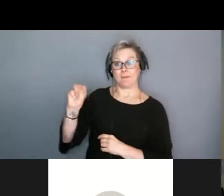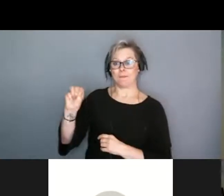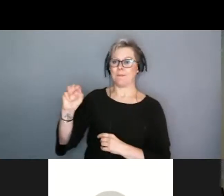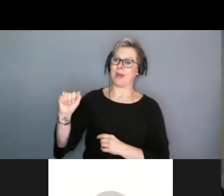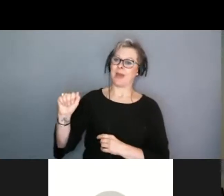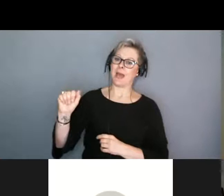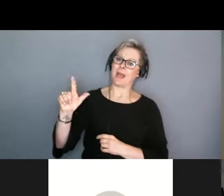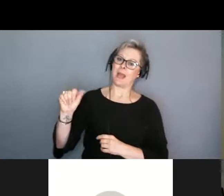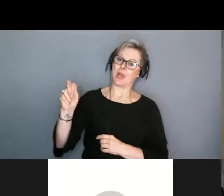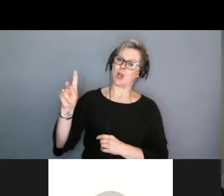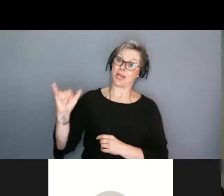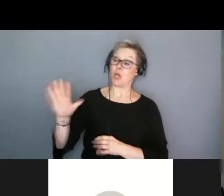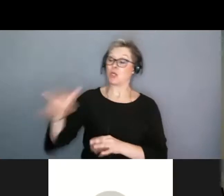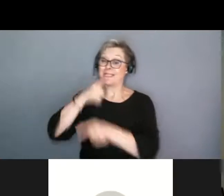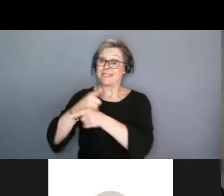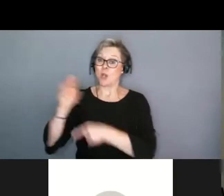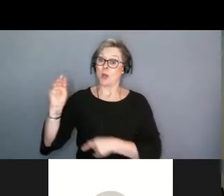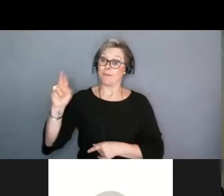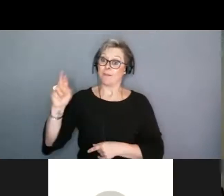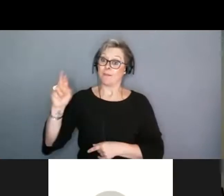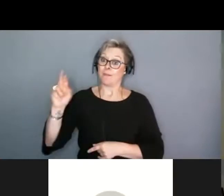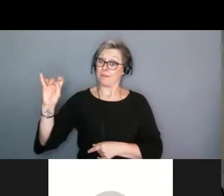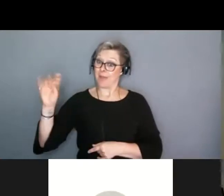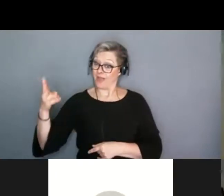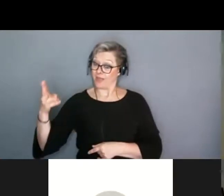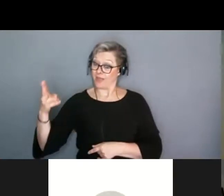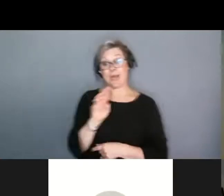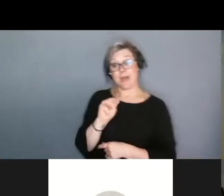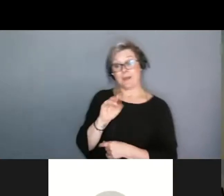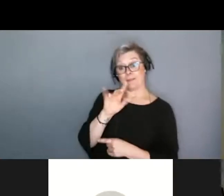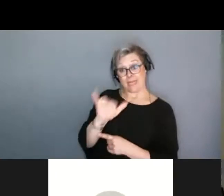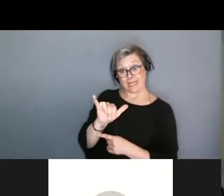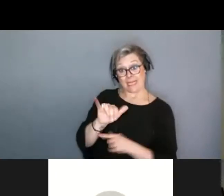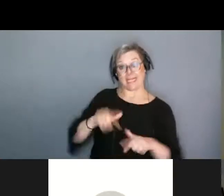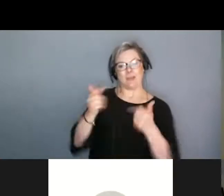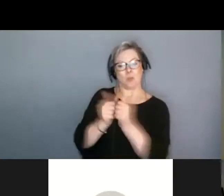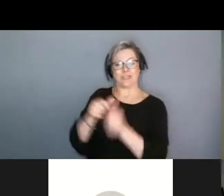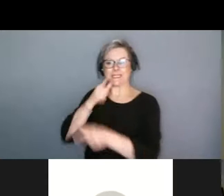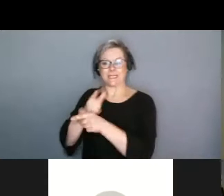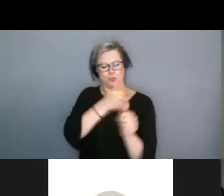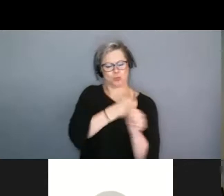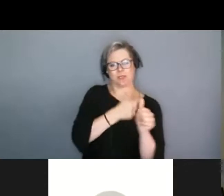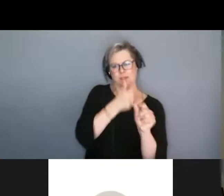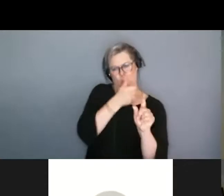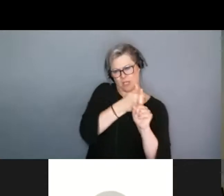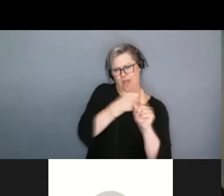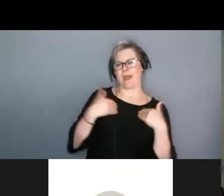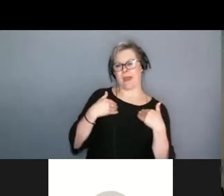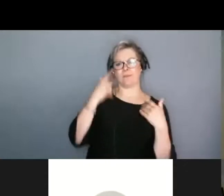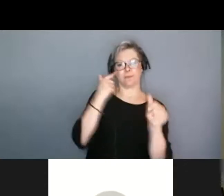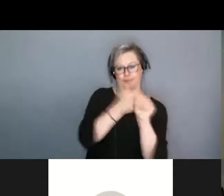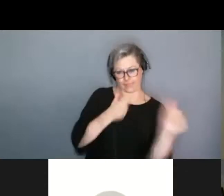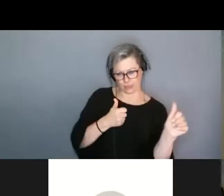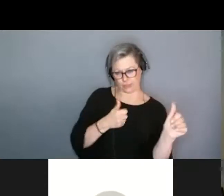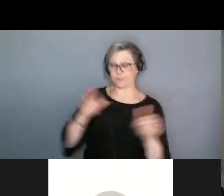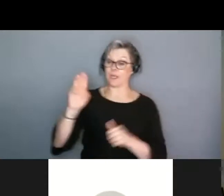Beth. Mickey has dementia. She is living with her sister Mary Beth. Mary Beth has to go